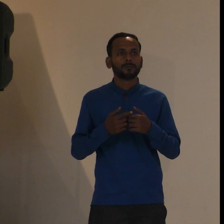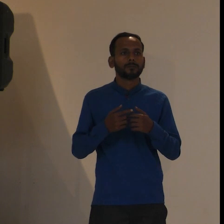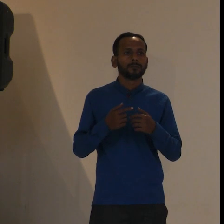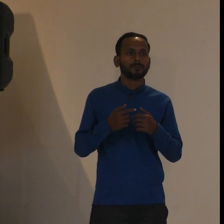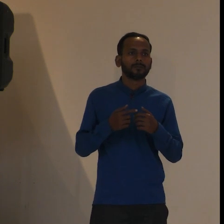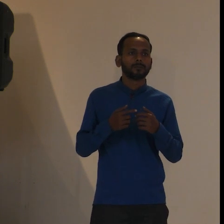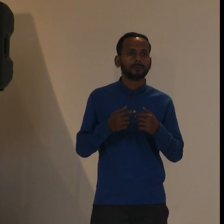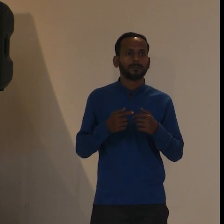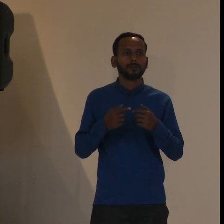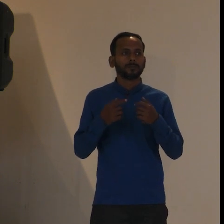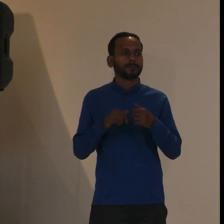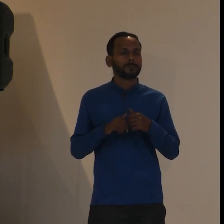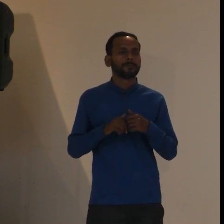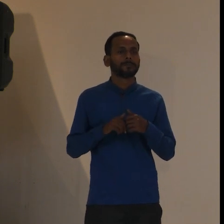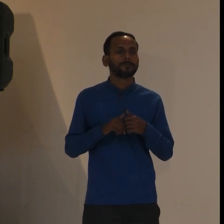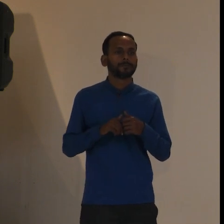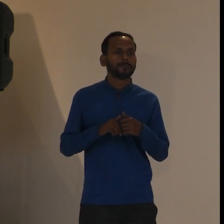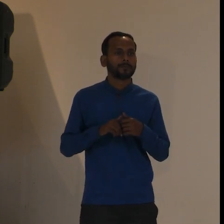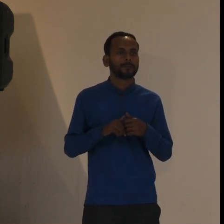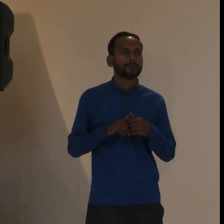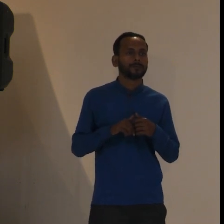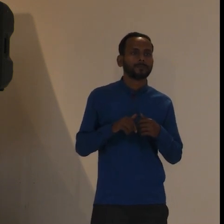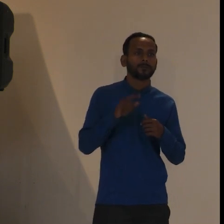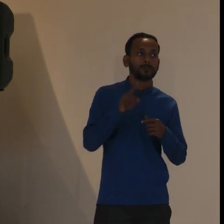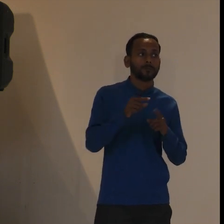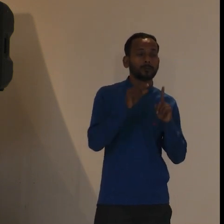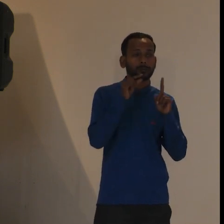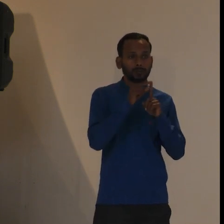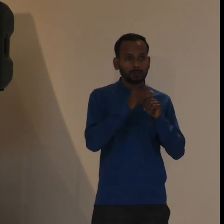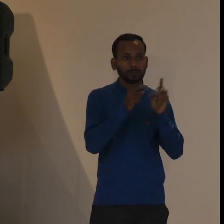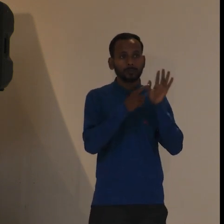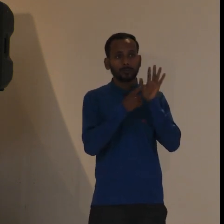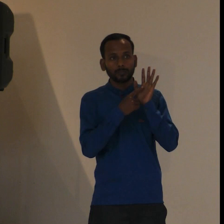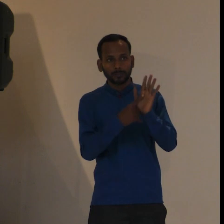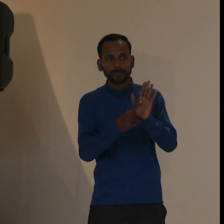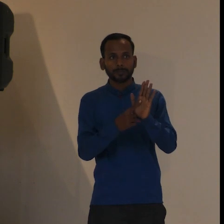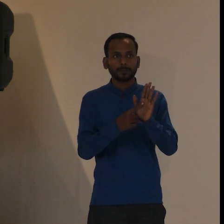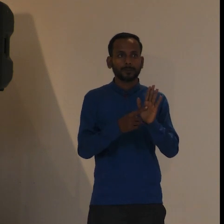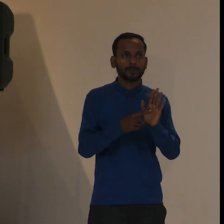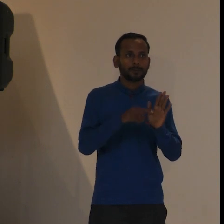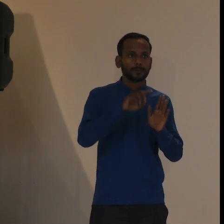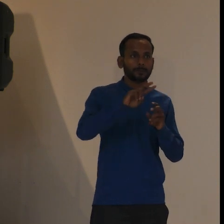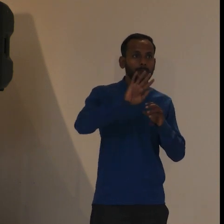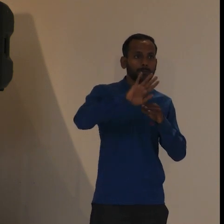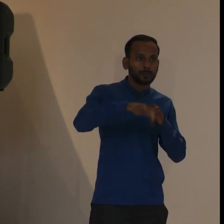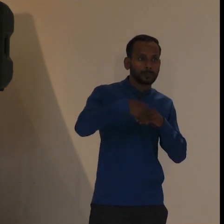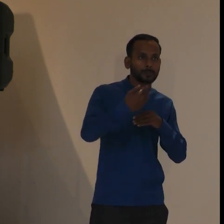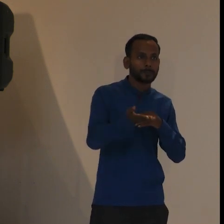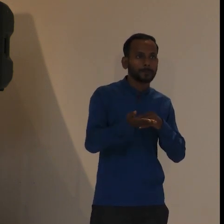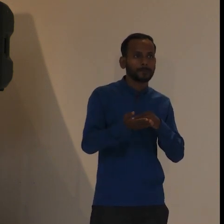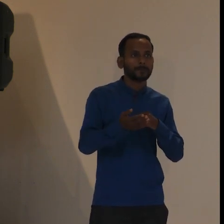in the podcast. But the one thing that I will mention, just to kind of perhaps answer some of the questions you have, is